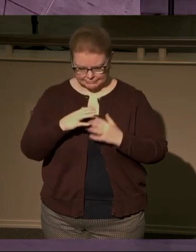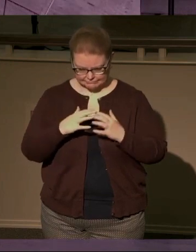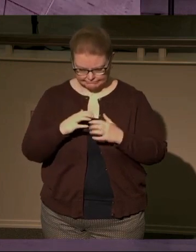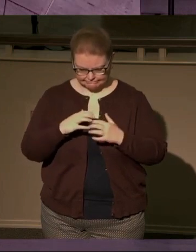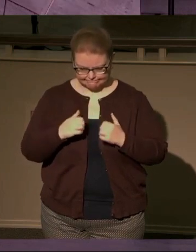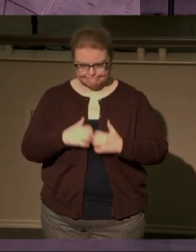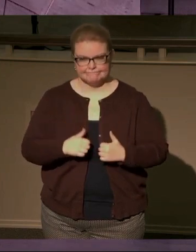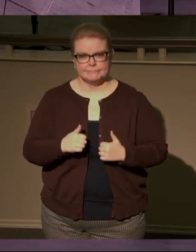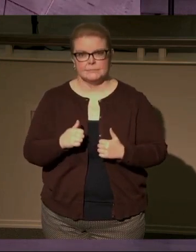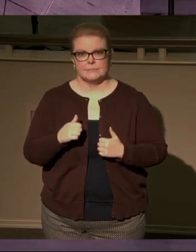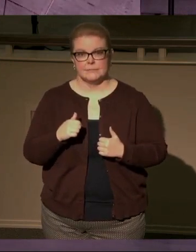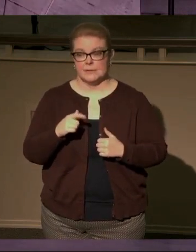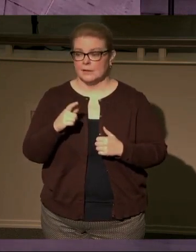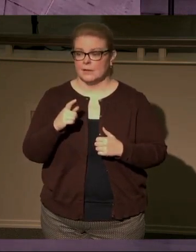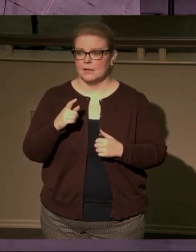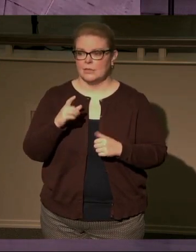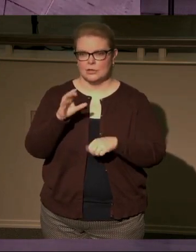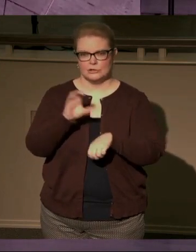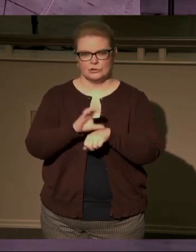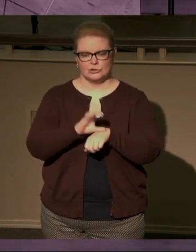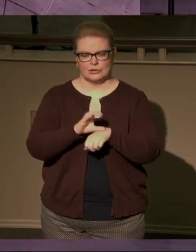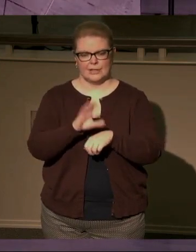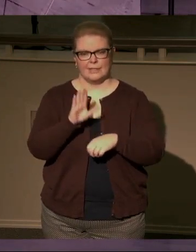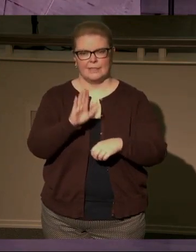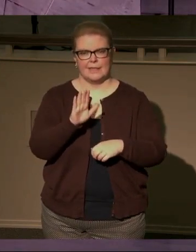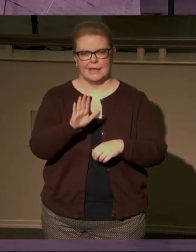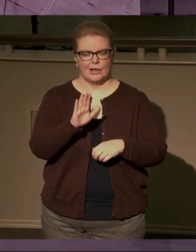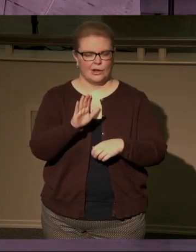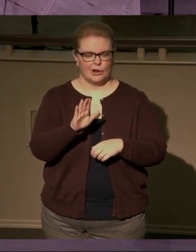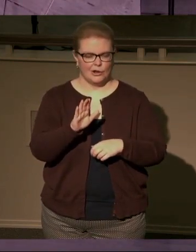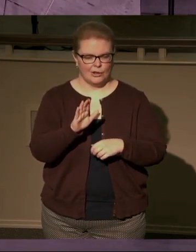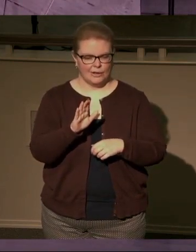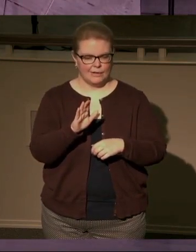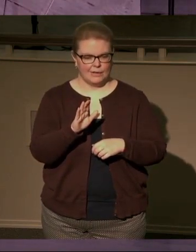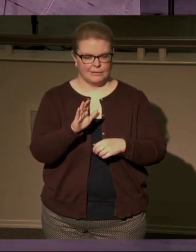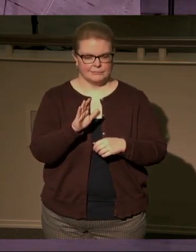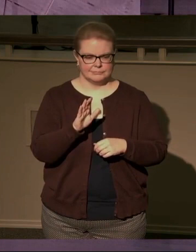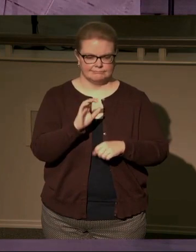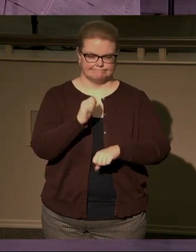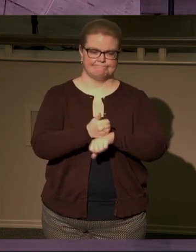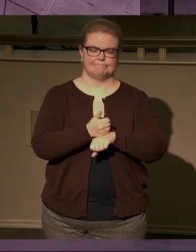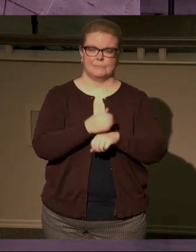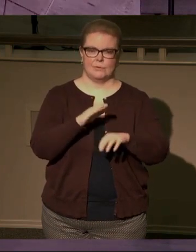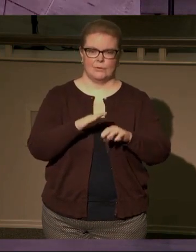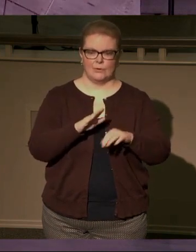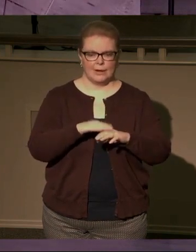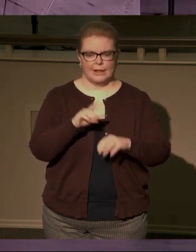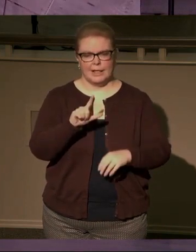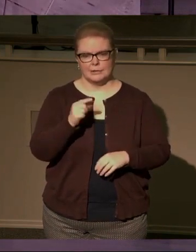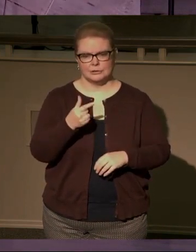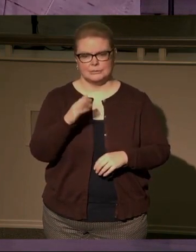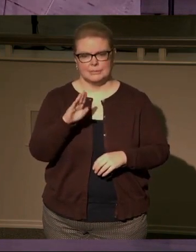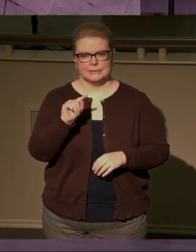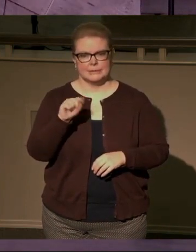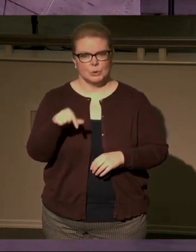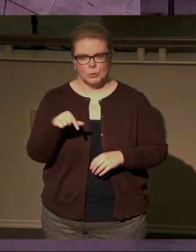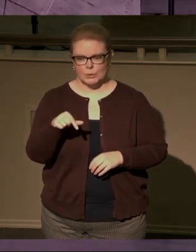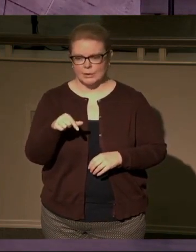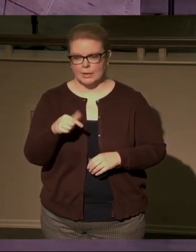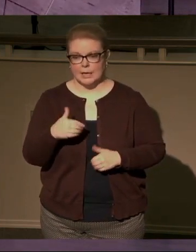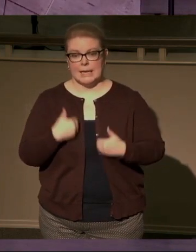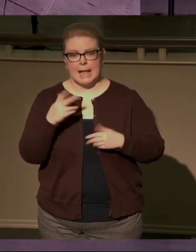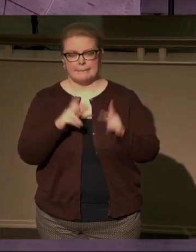position on LGBTQ plus alphabet soup issues, and that young people just cannot stand